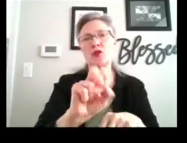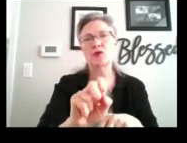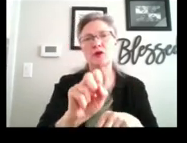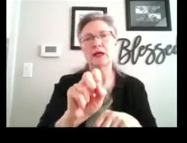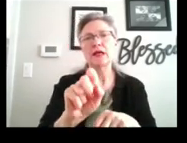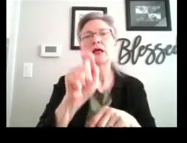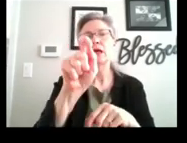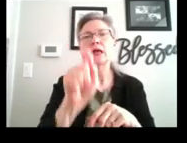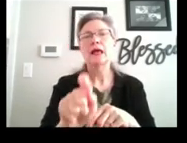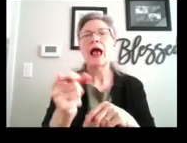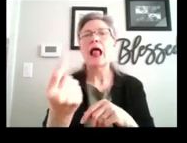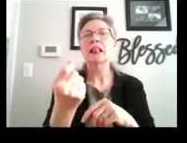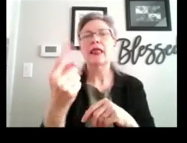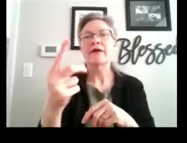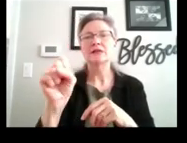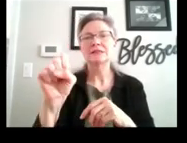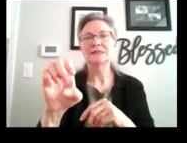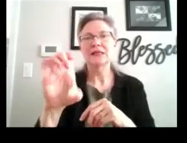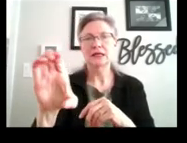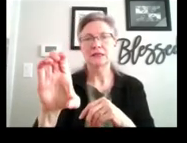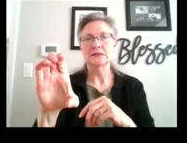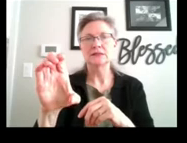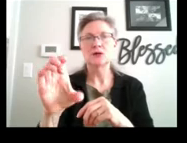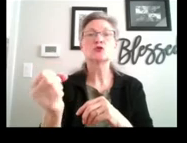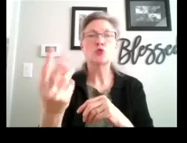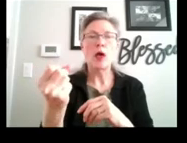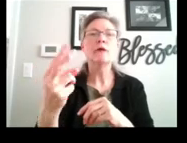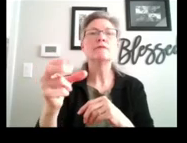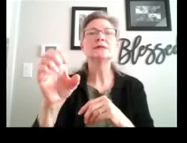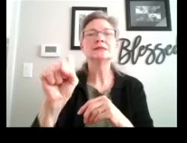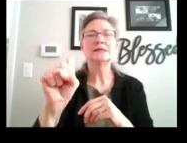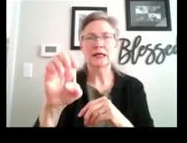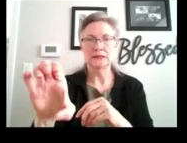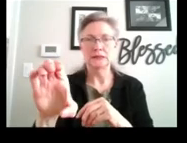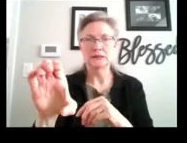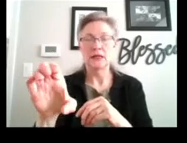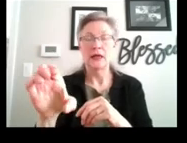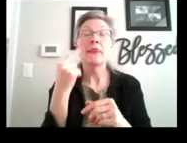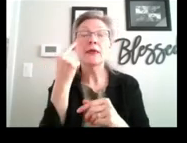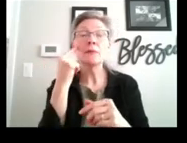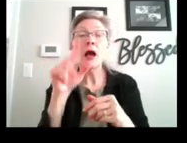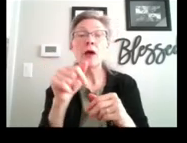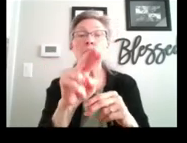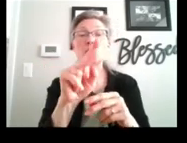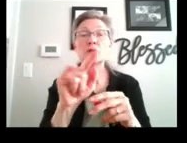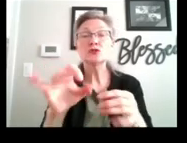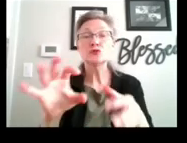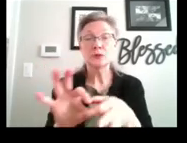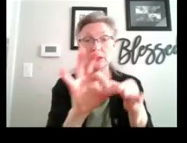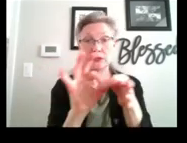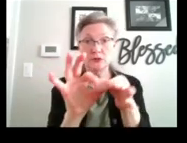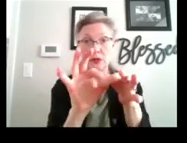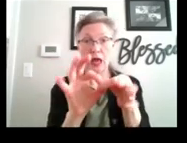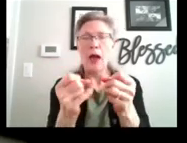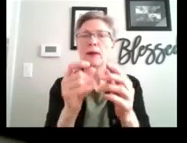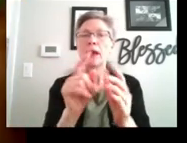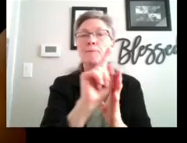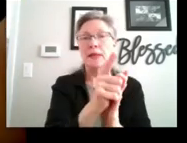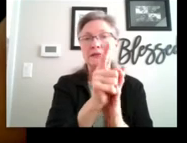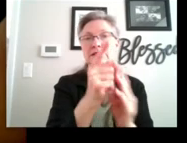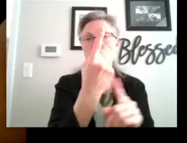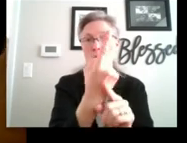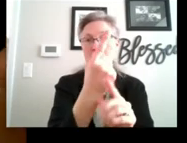is 4:30 and 12 seconds. Now let's think about how these units relate to each other. How many minutes are in an hour?